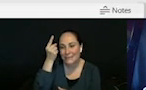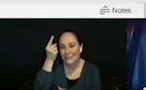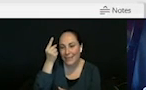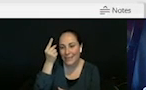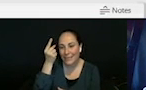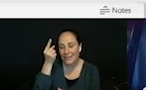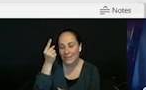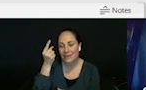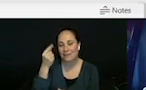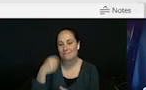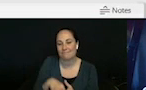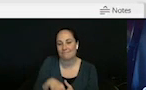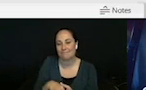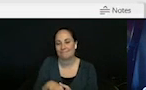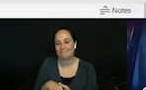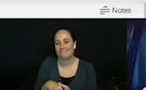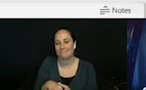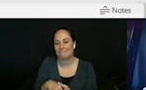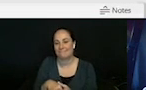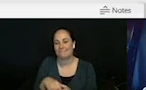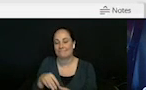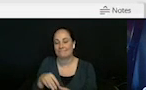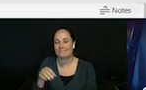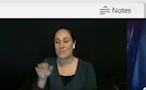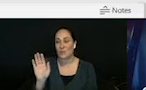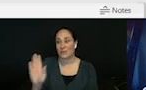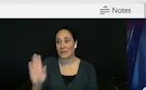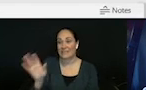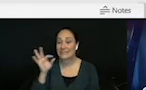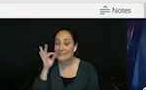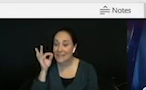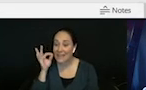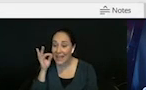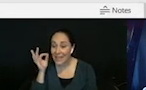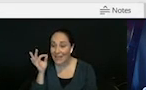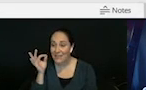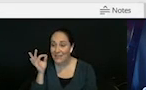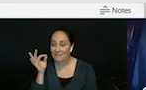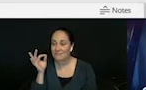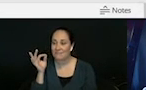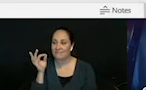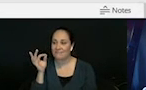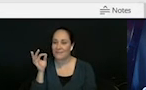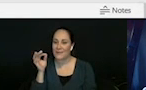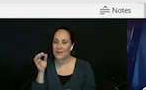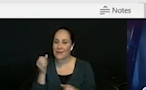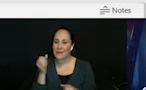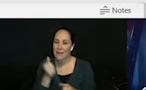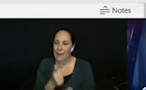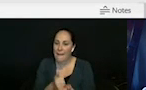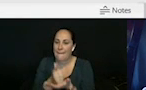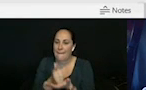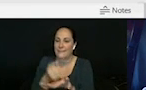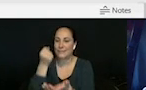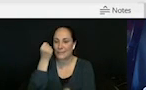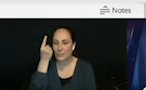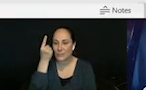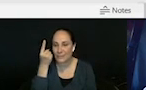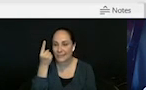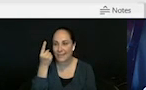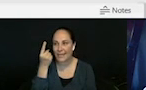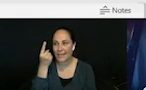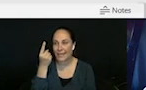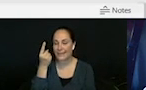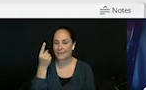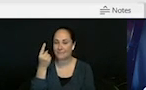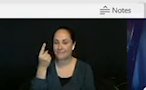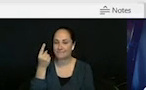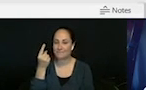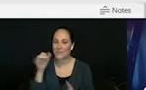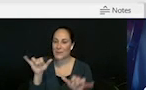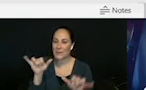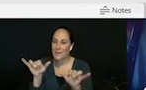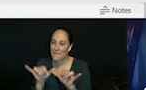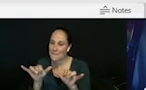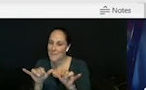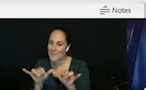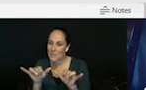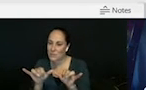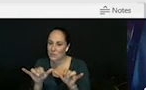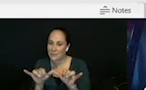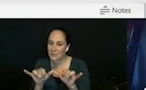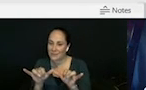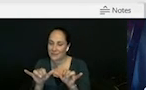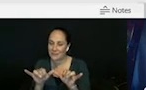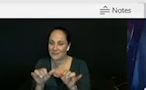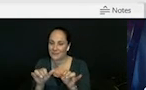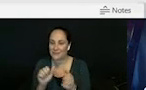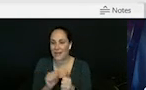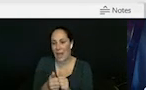of Schrodinger's cat is when we make the measurement, that's when we actually make the thing happen that we measure at the same moment.